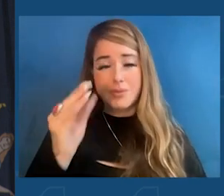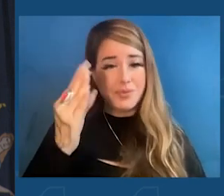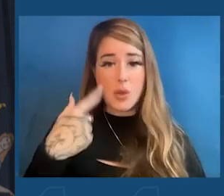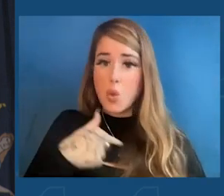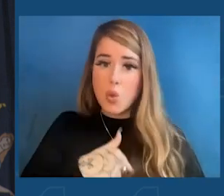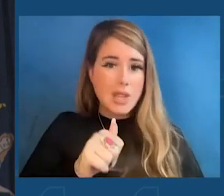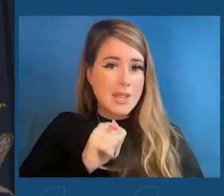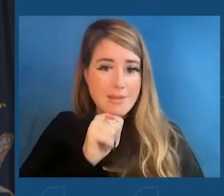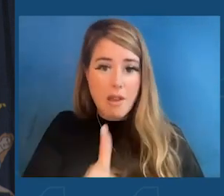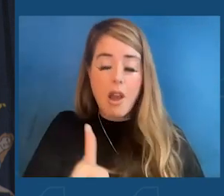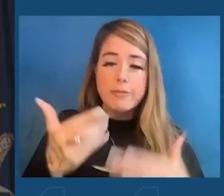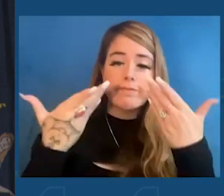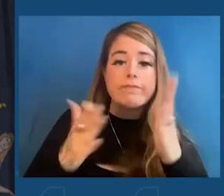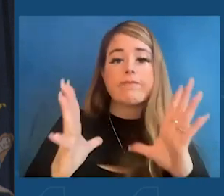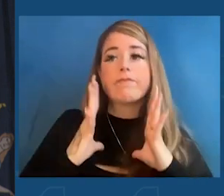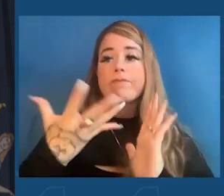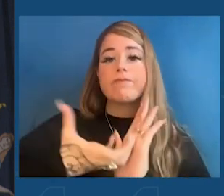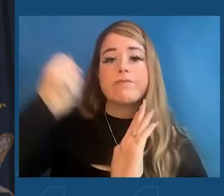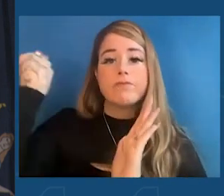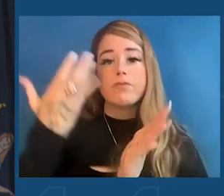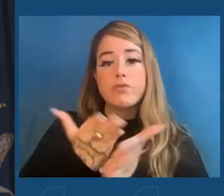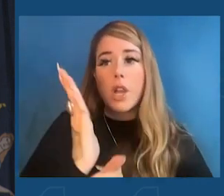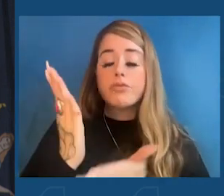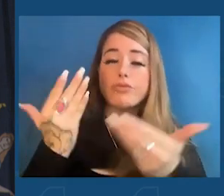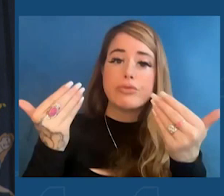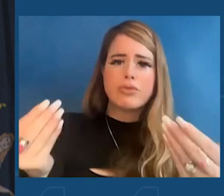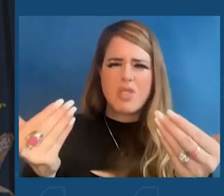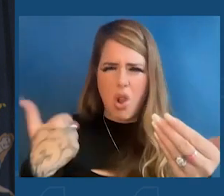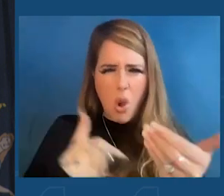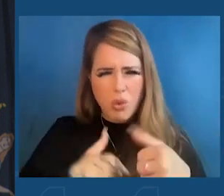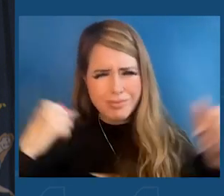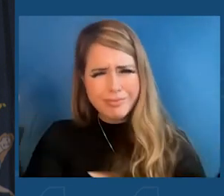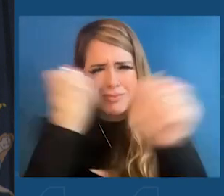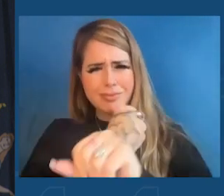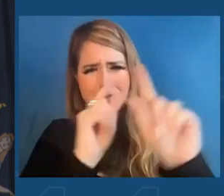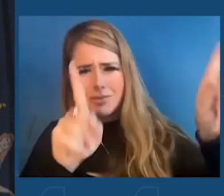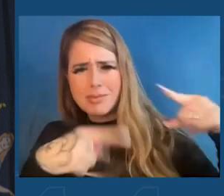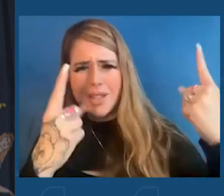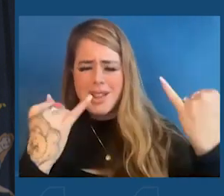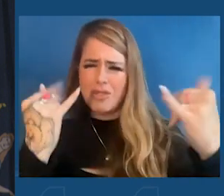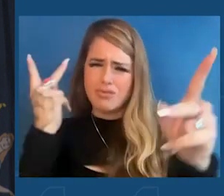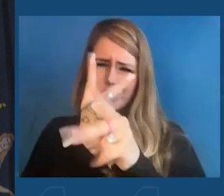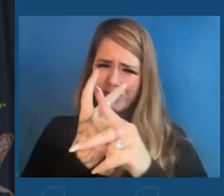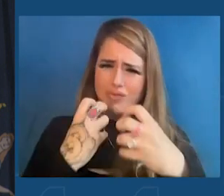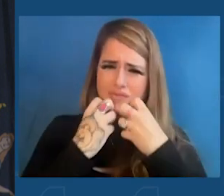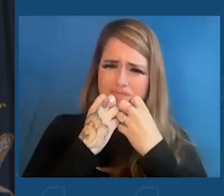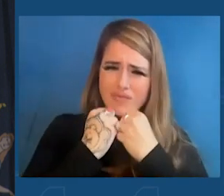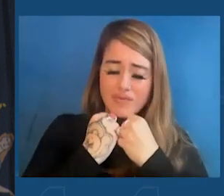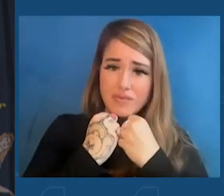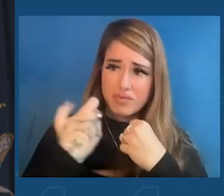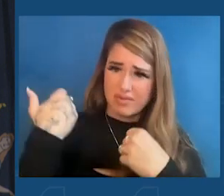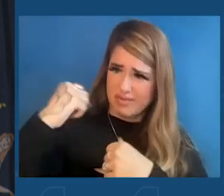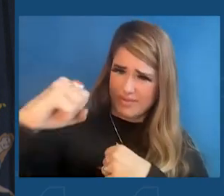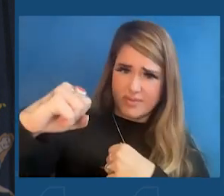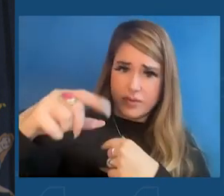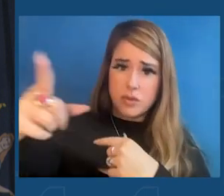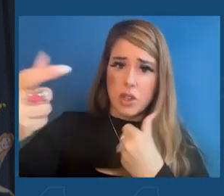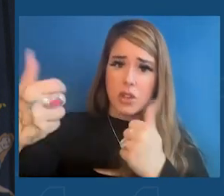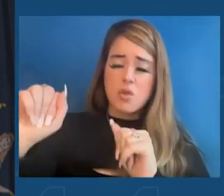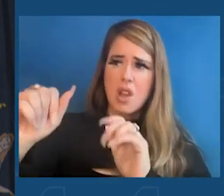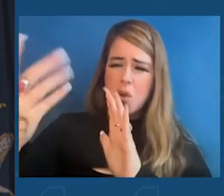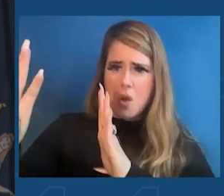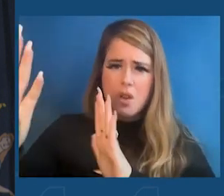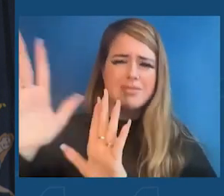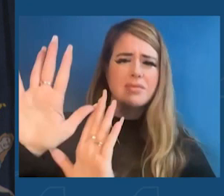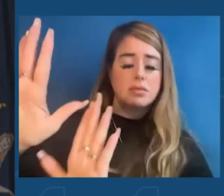going to let the rights we fought so hard for to be stripped away. And I am committed as the Attorney General to